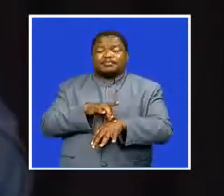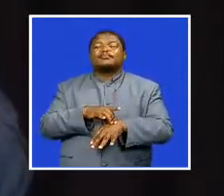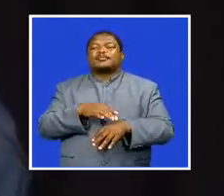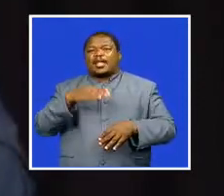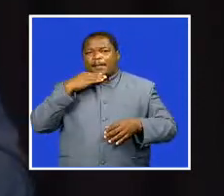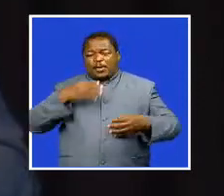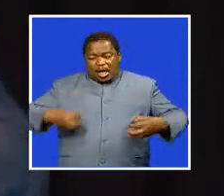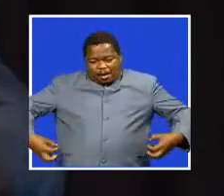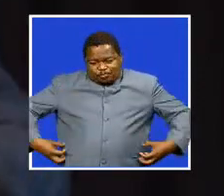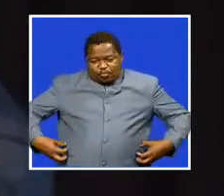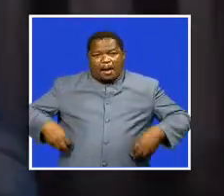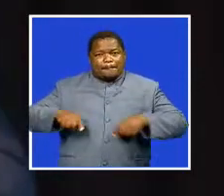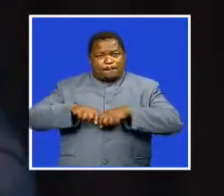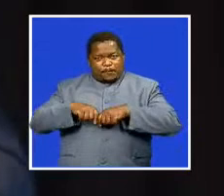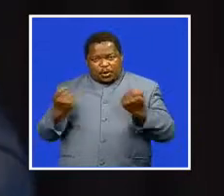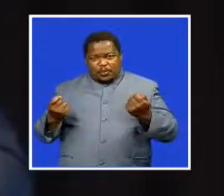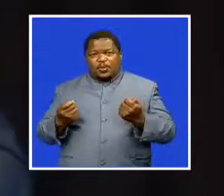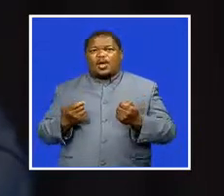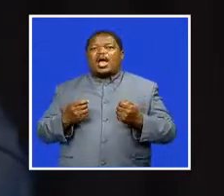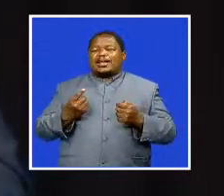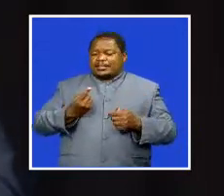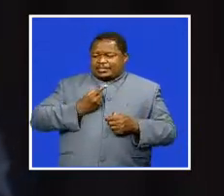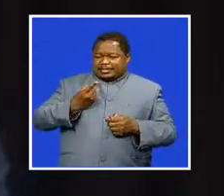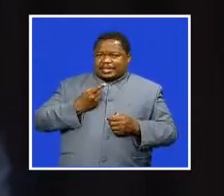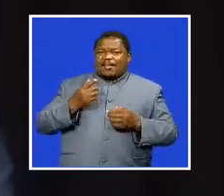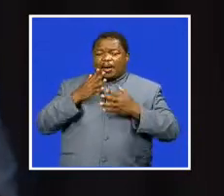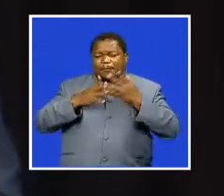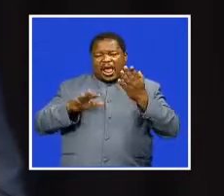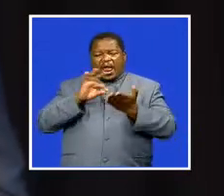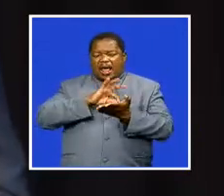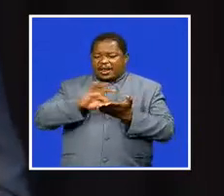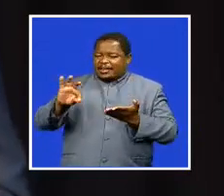le machine sibahambe bayo kuthiwa yini kodwa